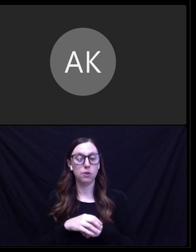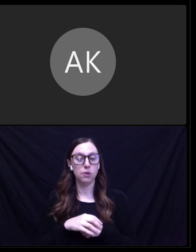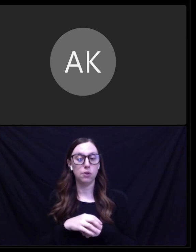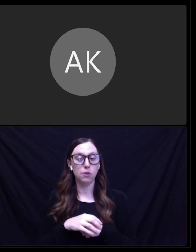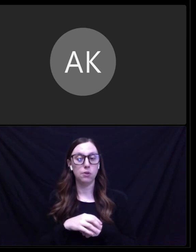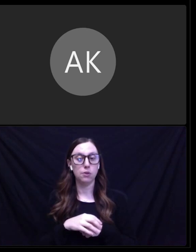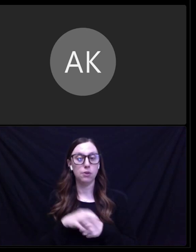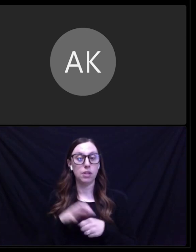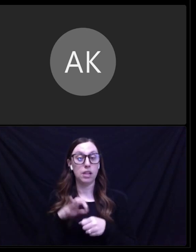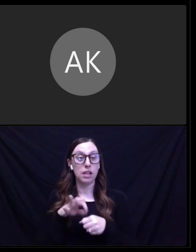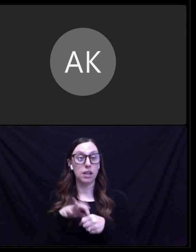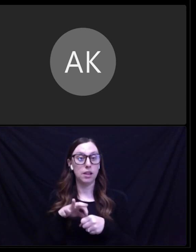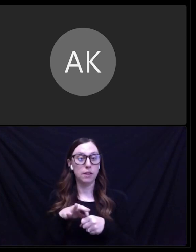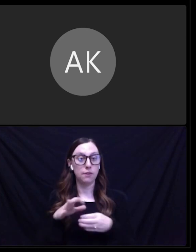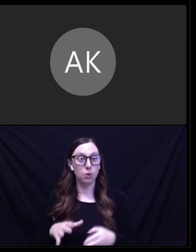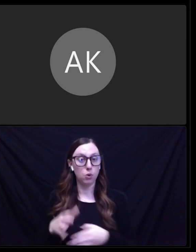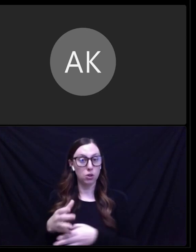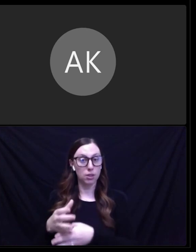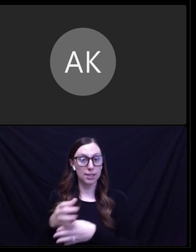Voter takes the ATI